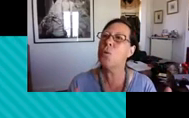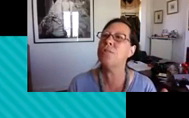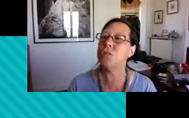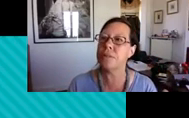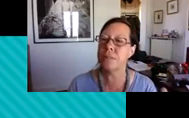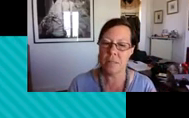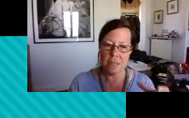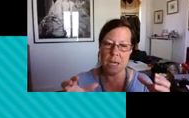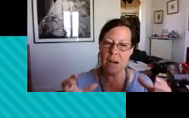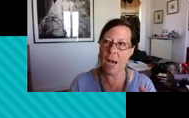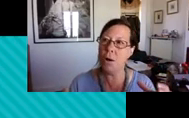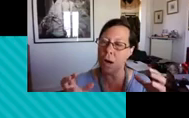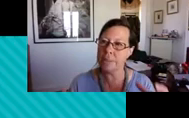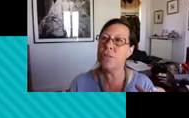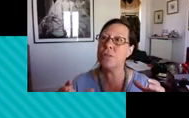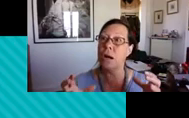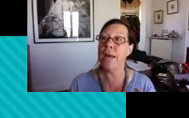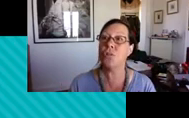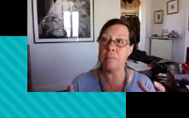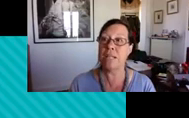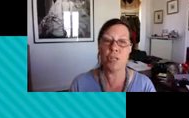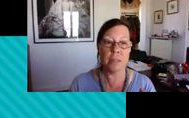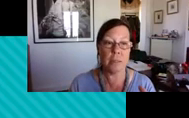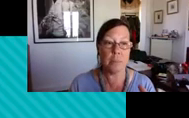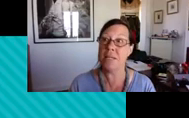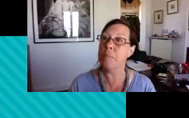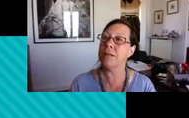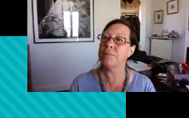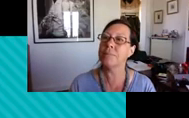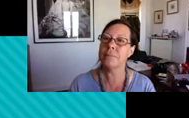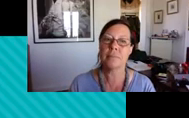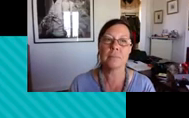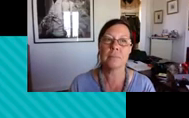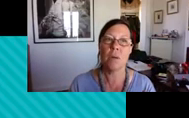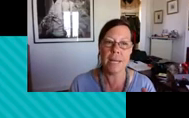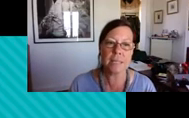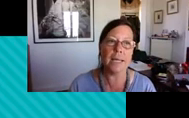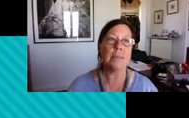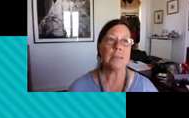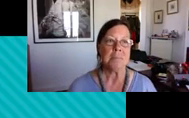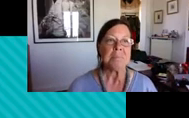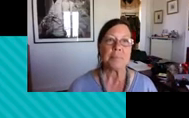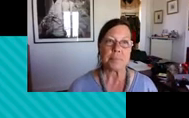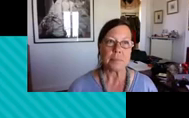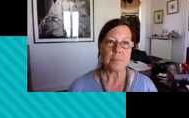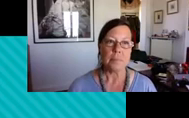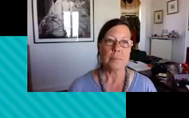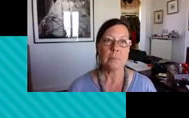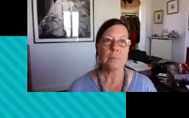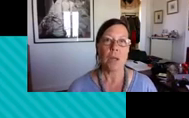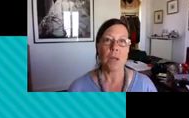hard questions of how our leaders are actually managing the pandemic. Next slide.